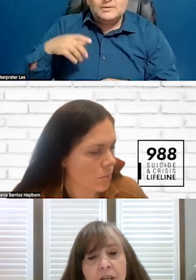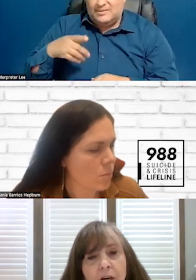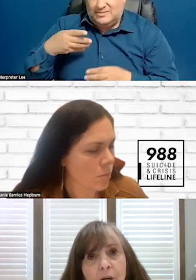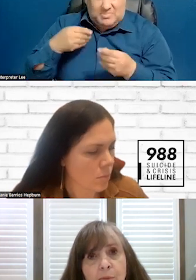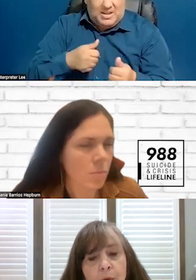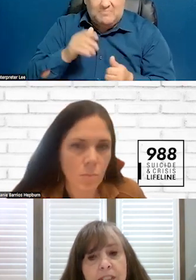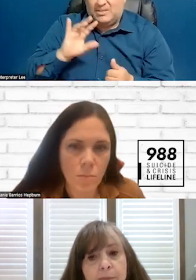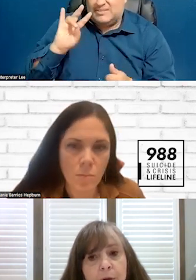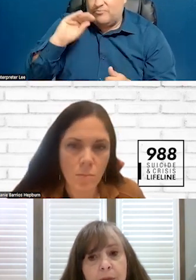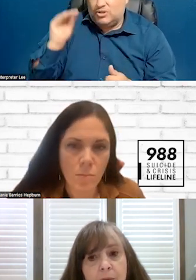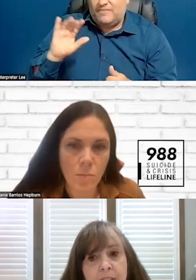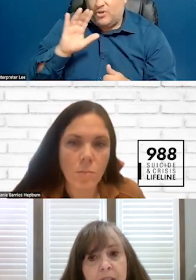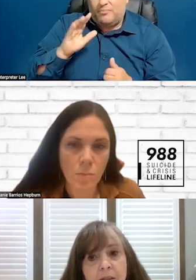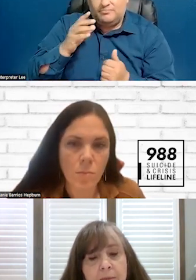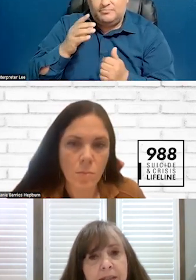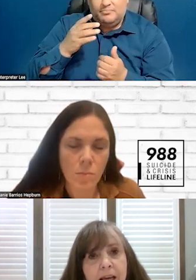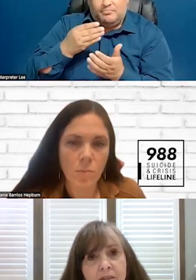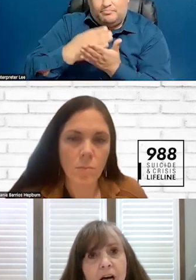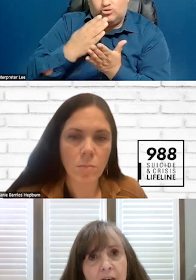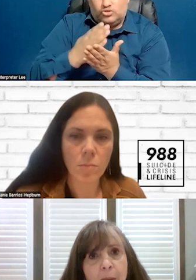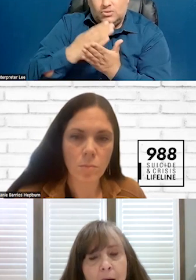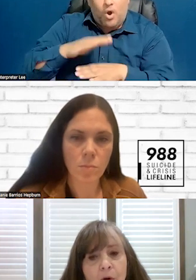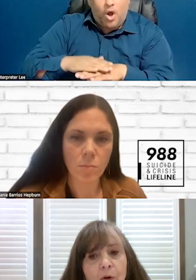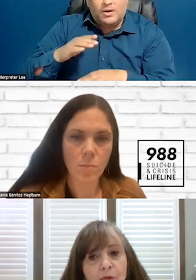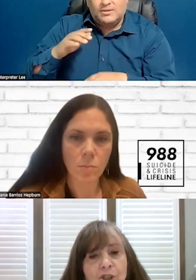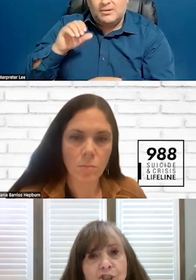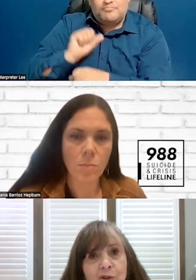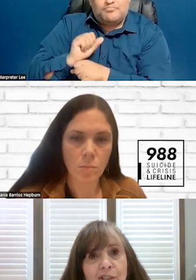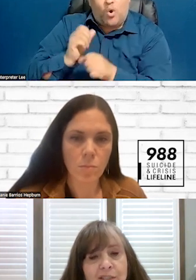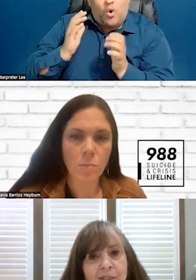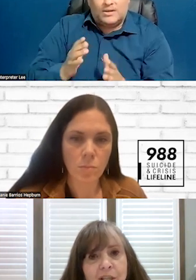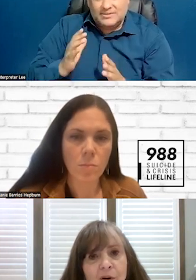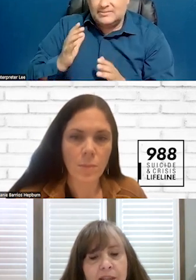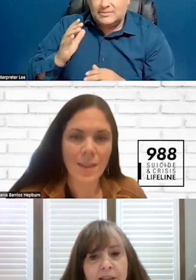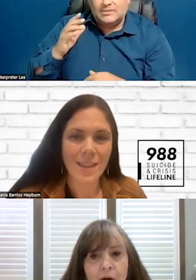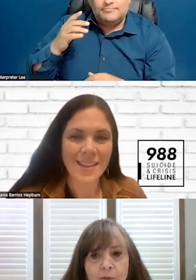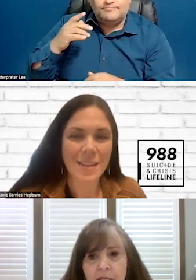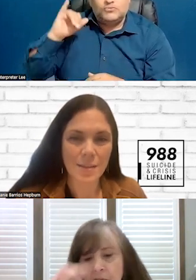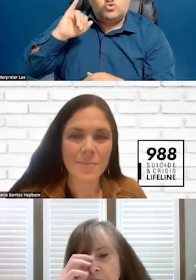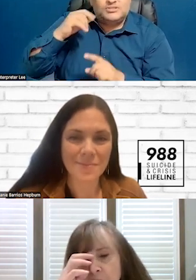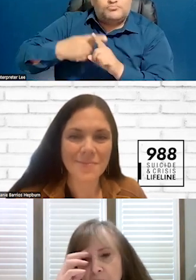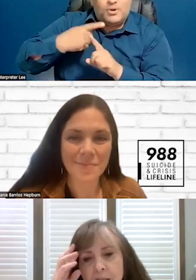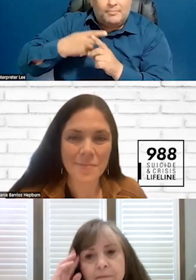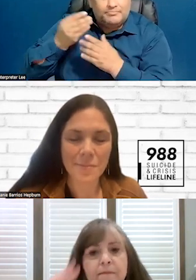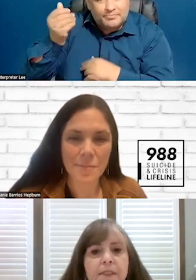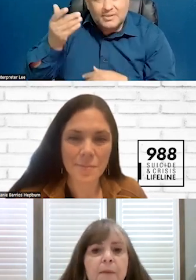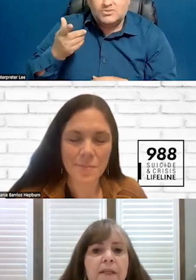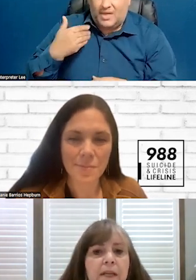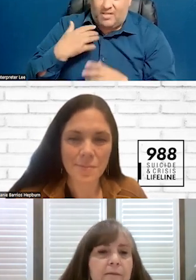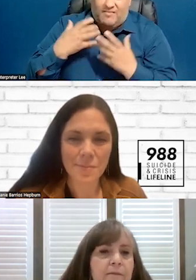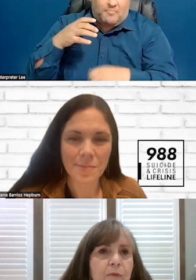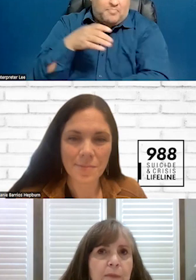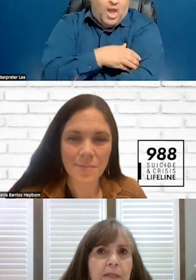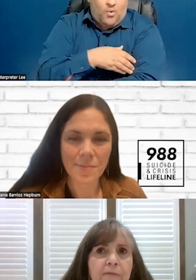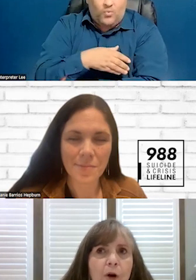average on employees' premiums. They have a lot of power over insurers. So I think that would be something